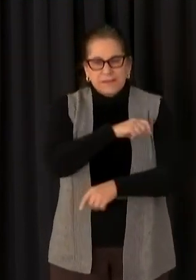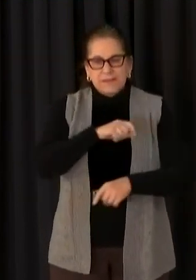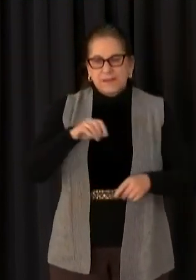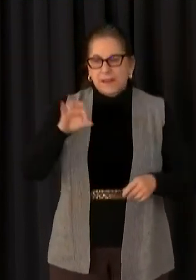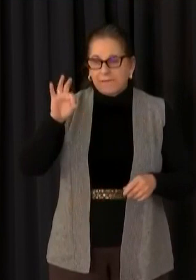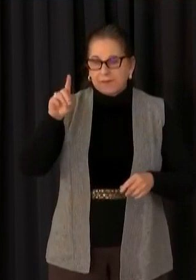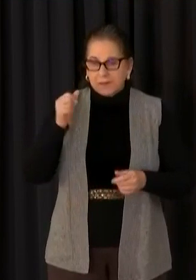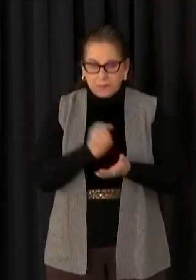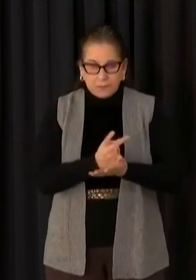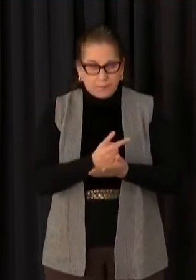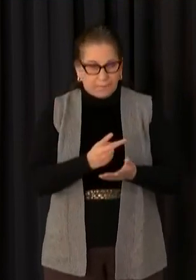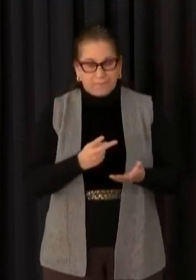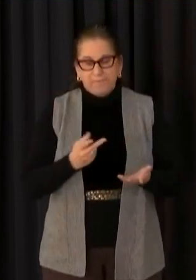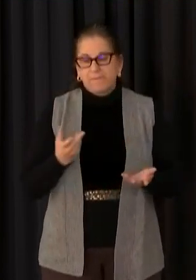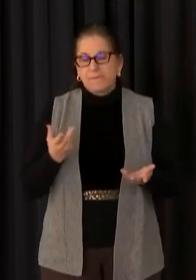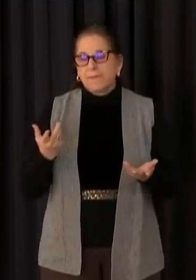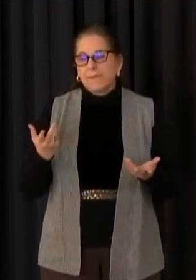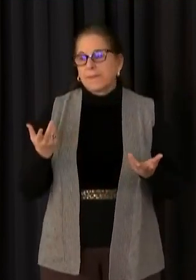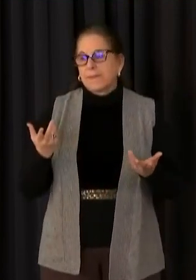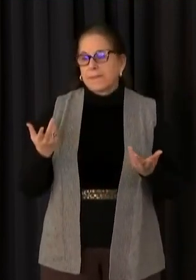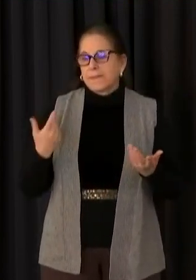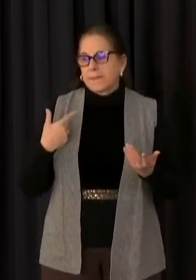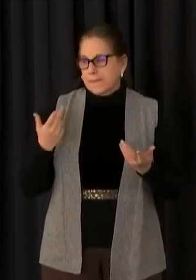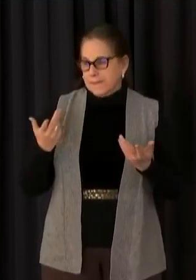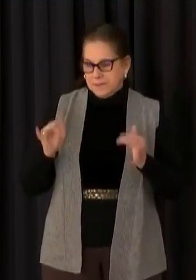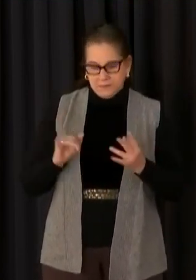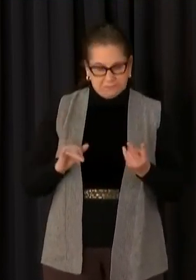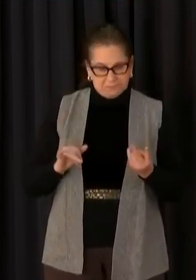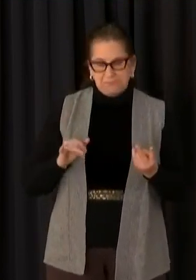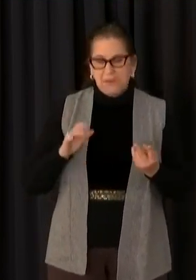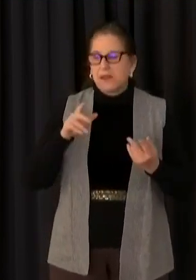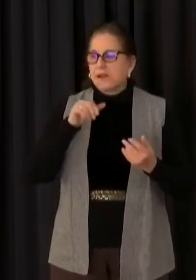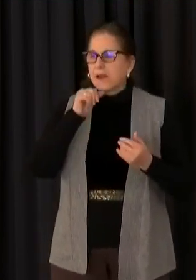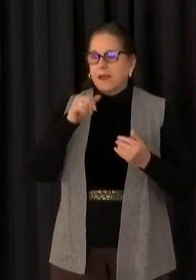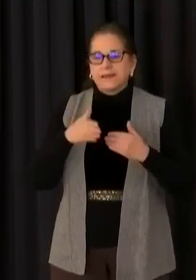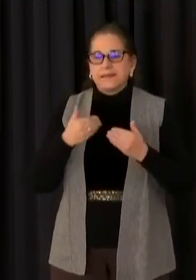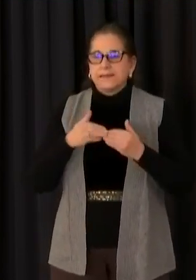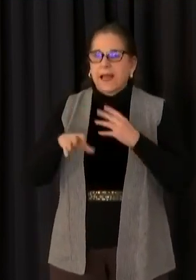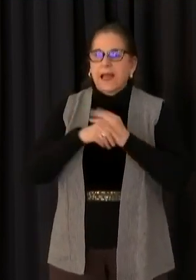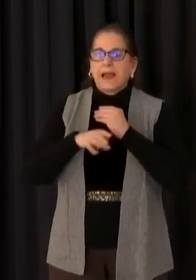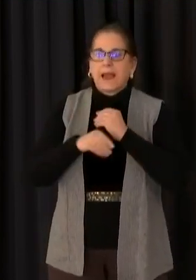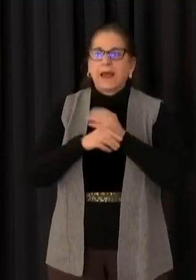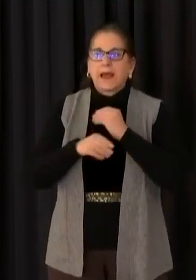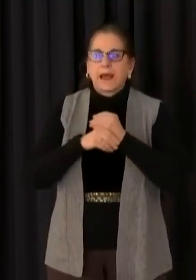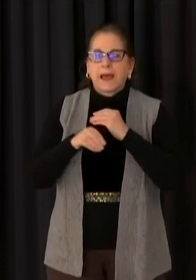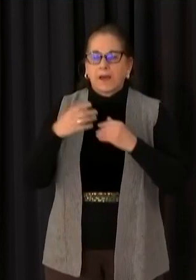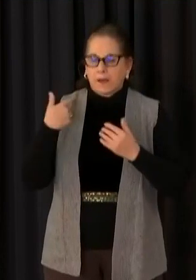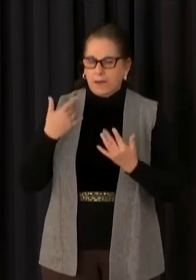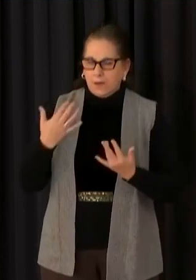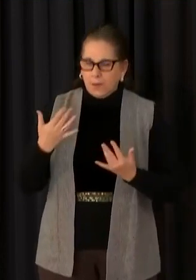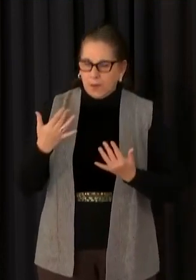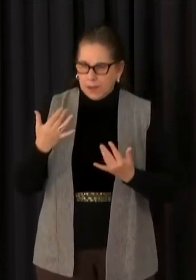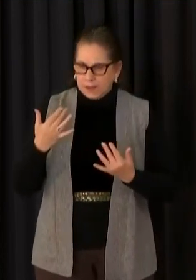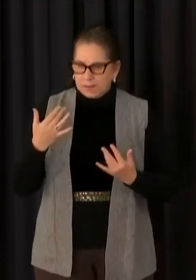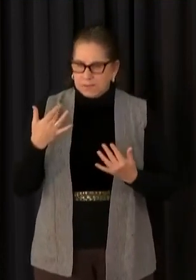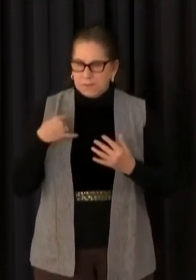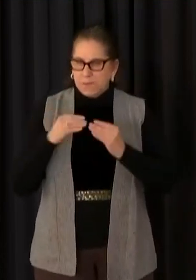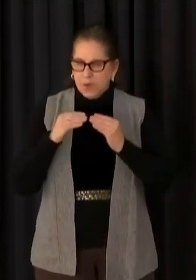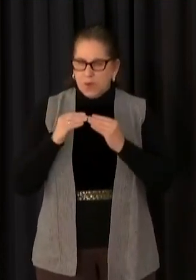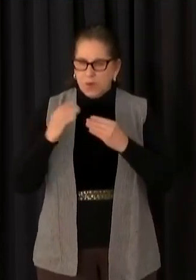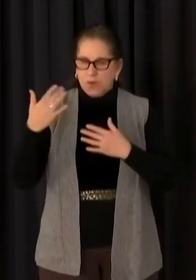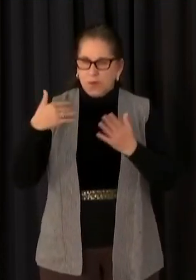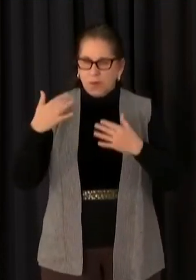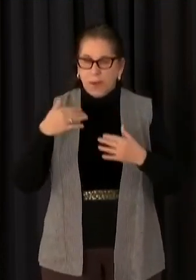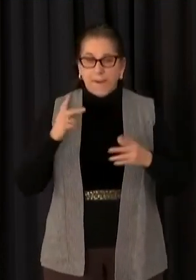from transmitting the virus and preventing the disease, we'll be able to talk more openly about them. But people should